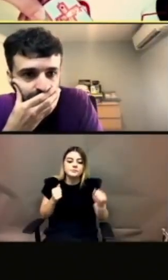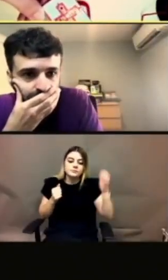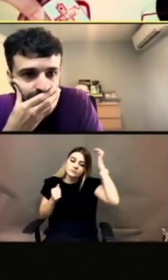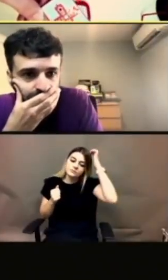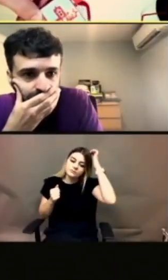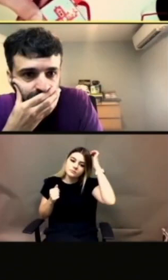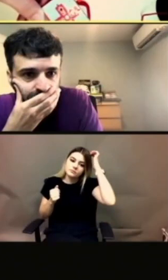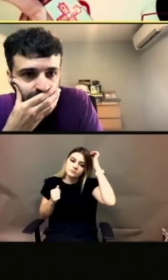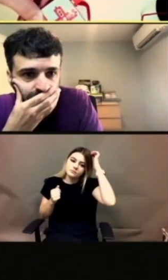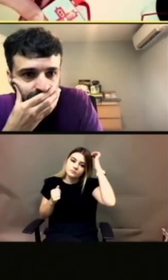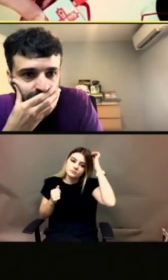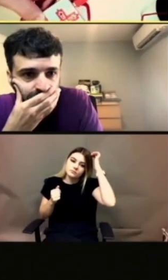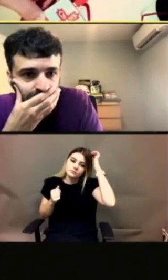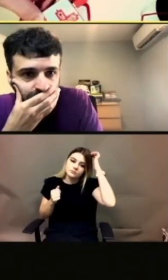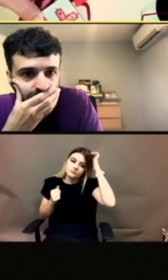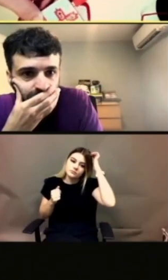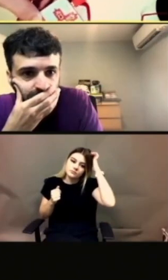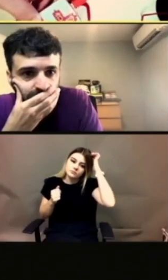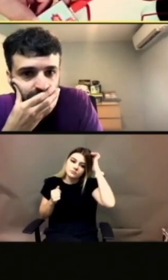where's view?